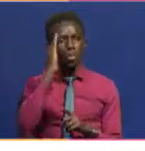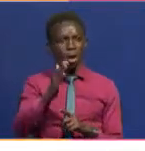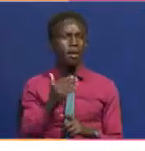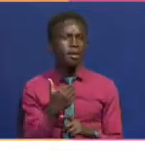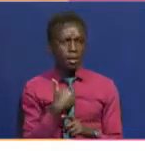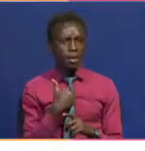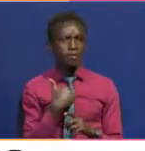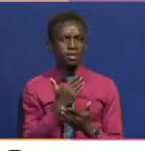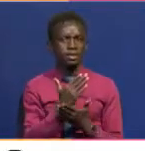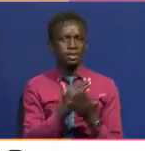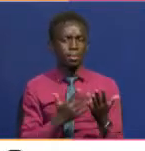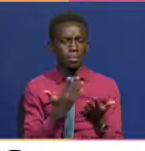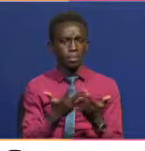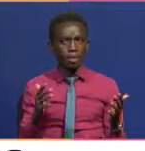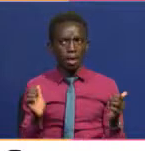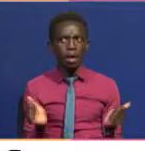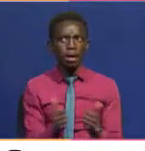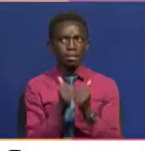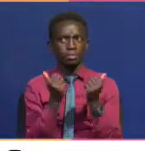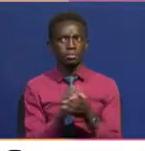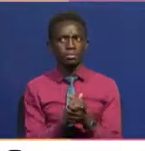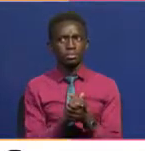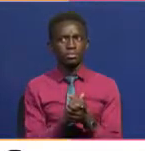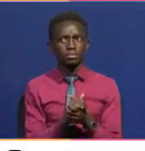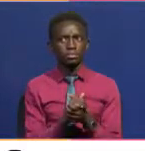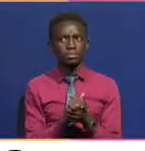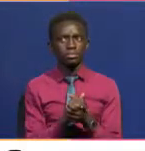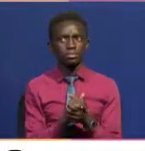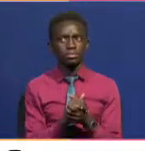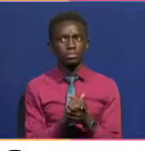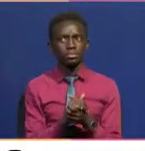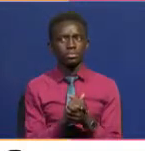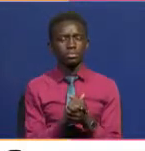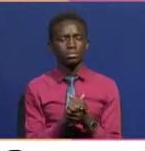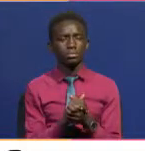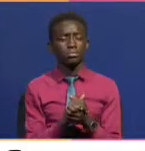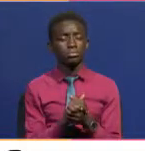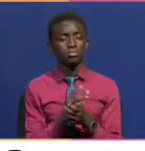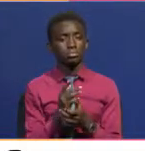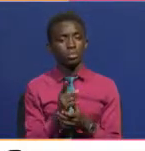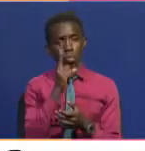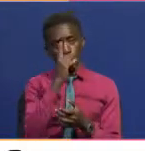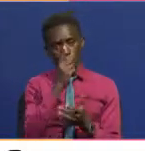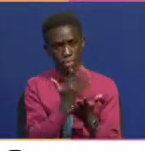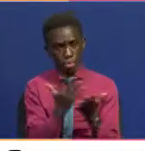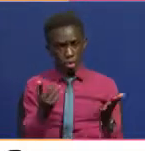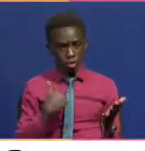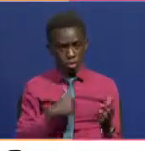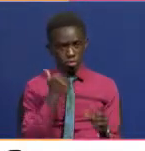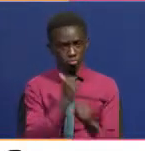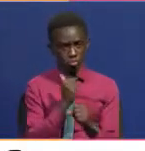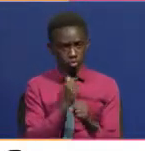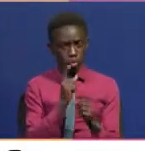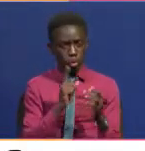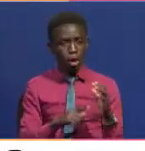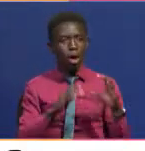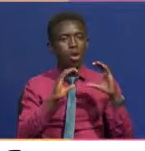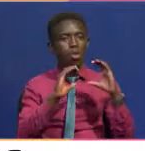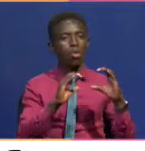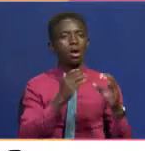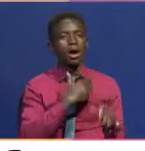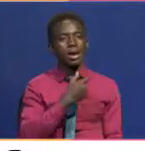happening. Yeah, you could take us through that. Yes, so one of the things that we will be doing is a coach and referee